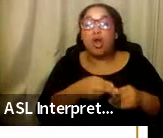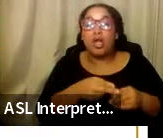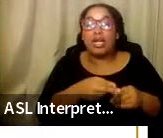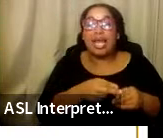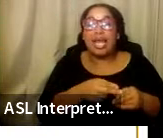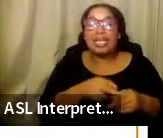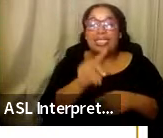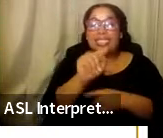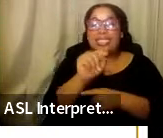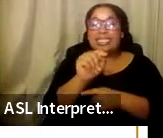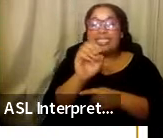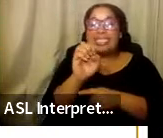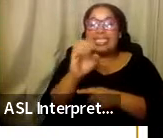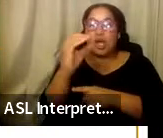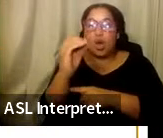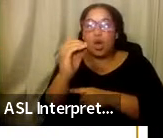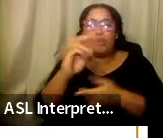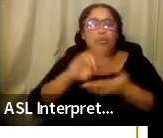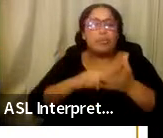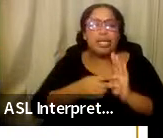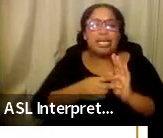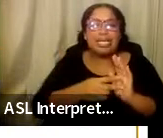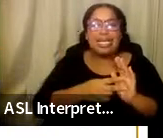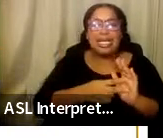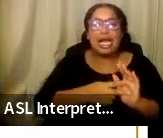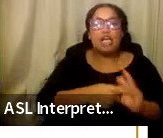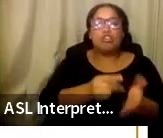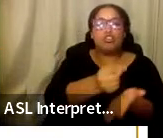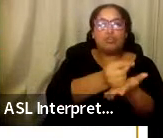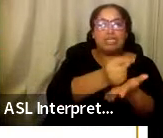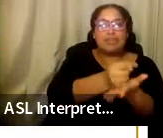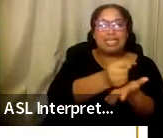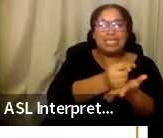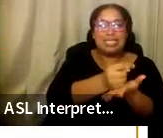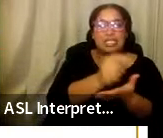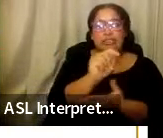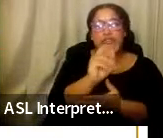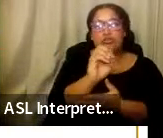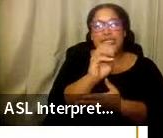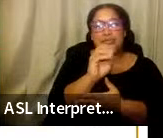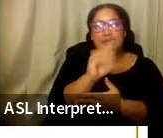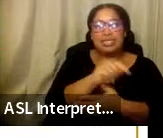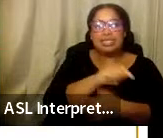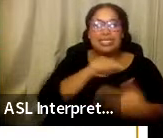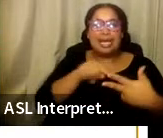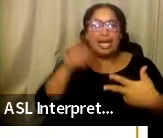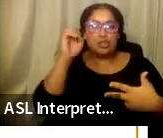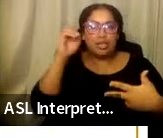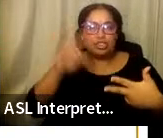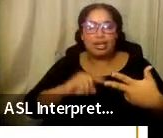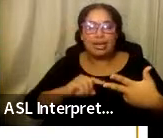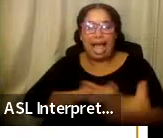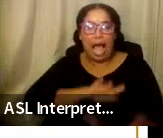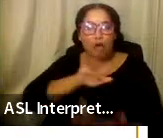and outreach pilot program where we have reached out to all of the